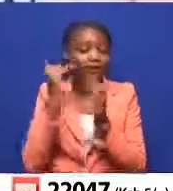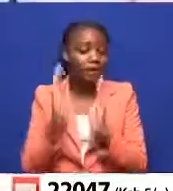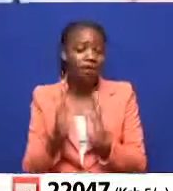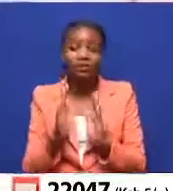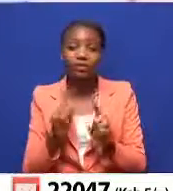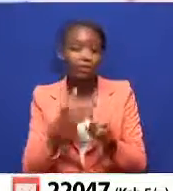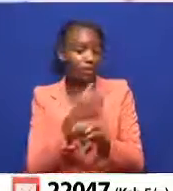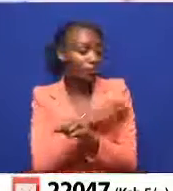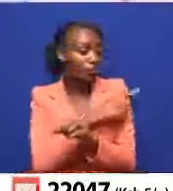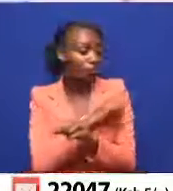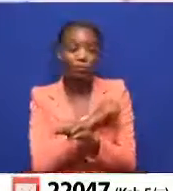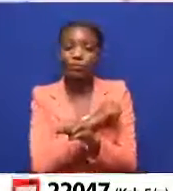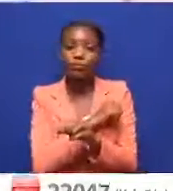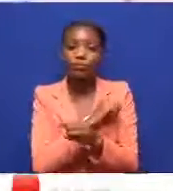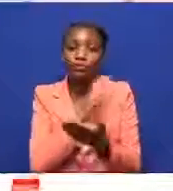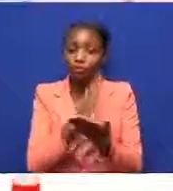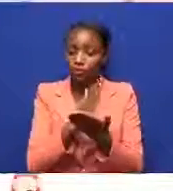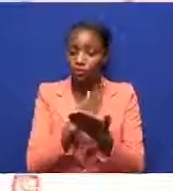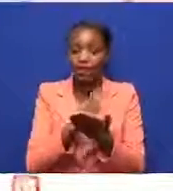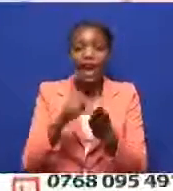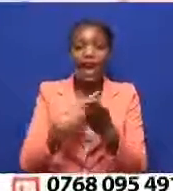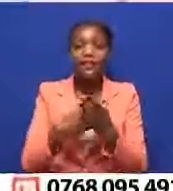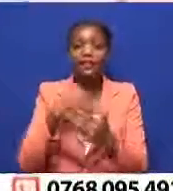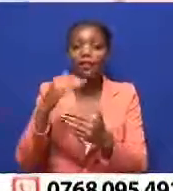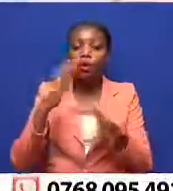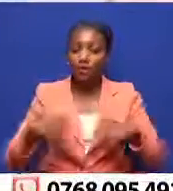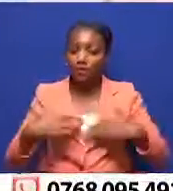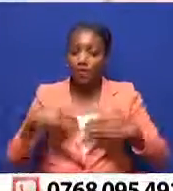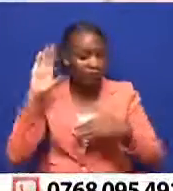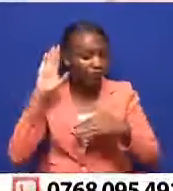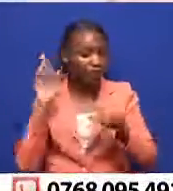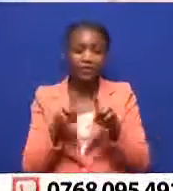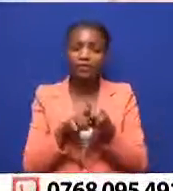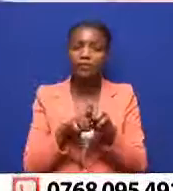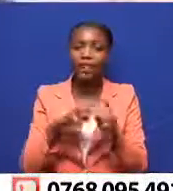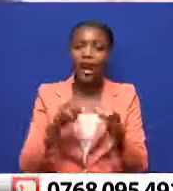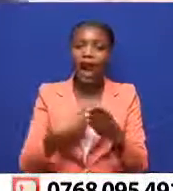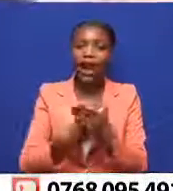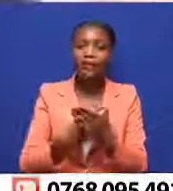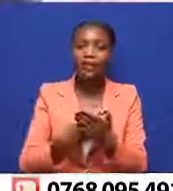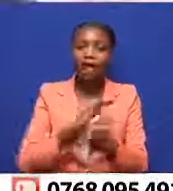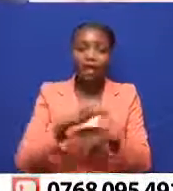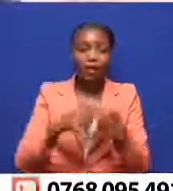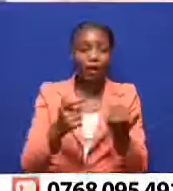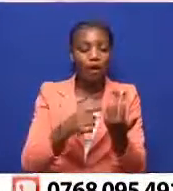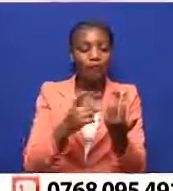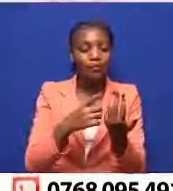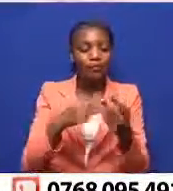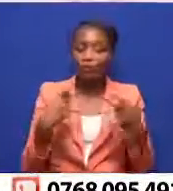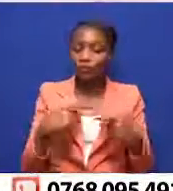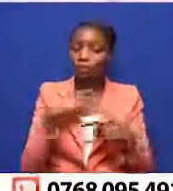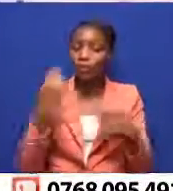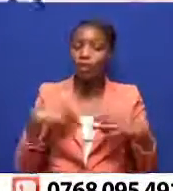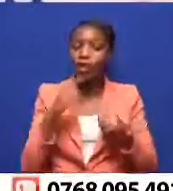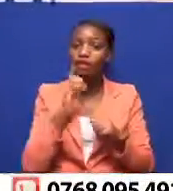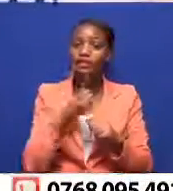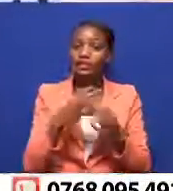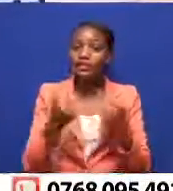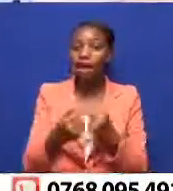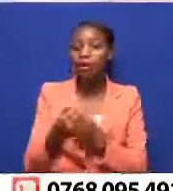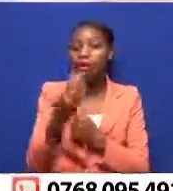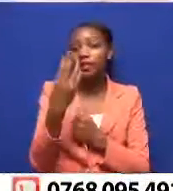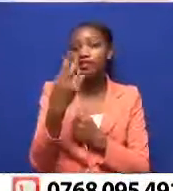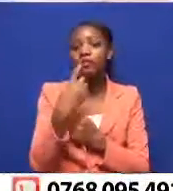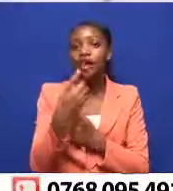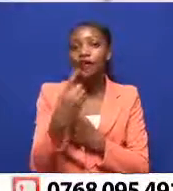who have recovered from the disease, and we are always happy to hear that. So our total number of recoveries now stands at